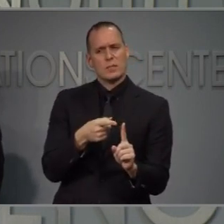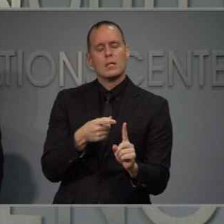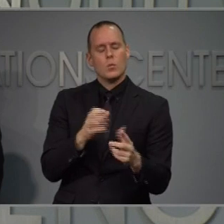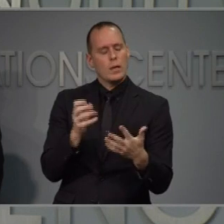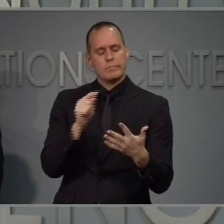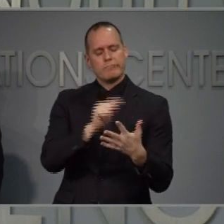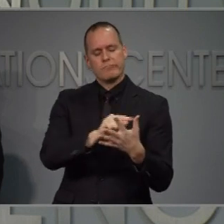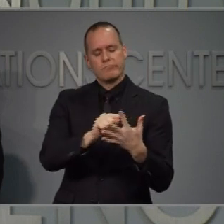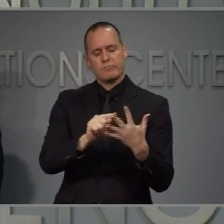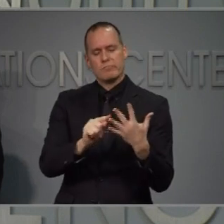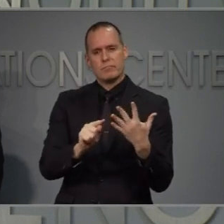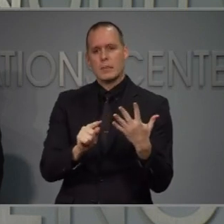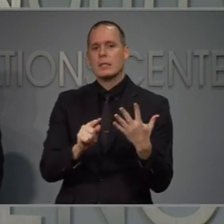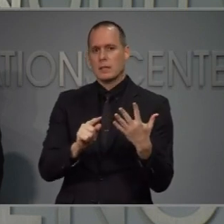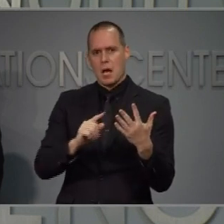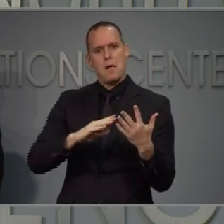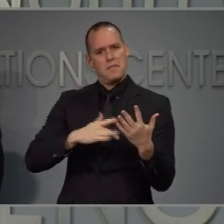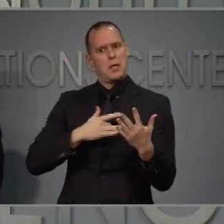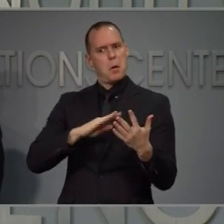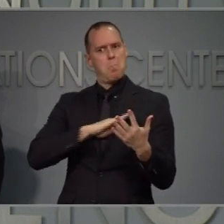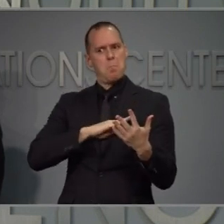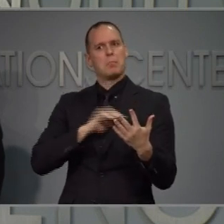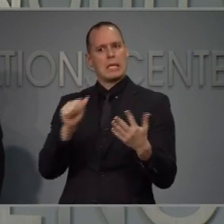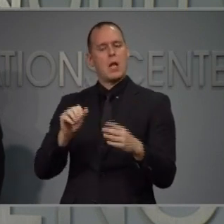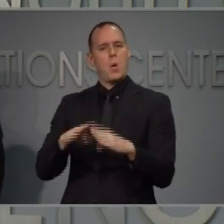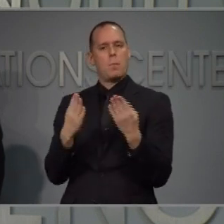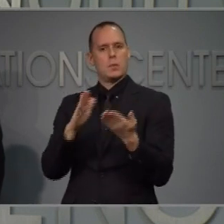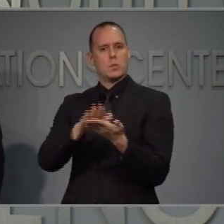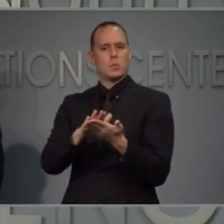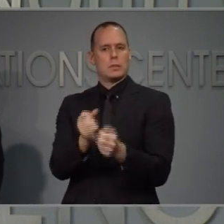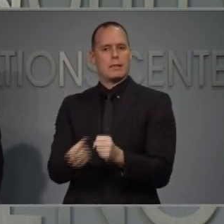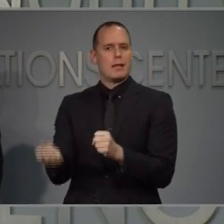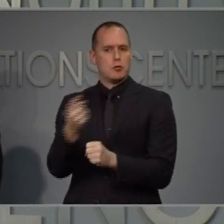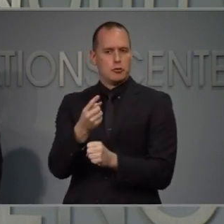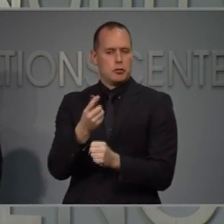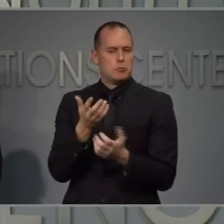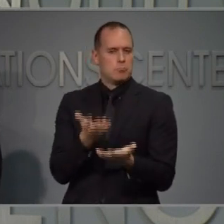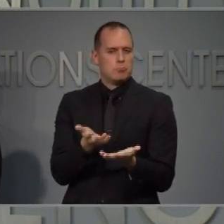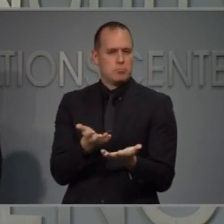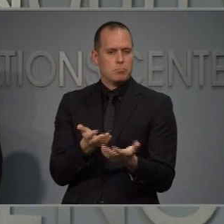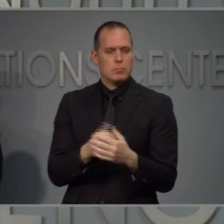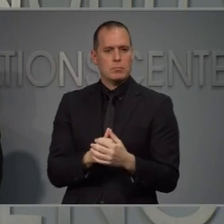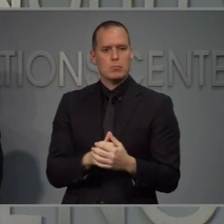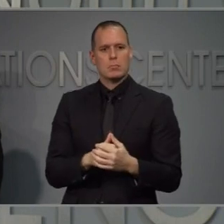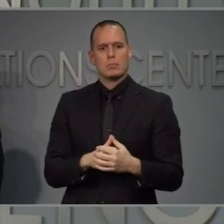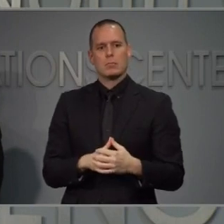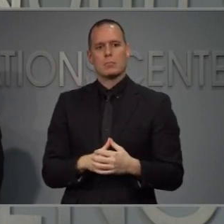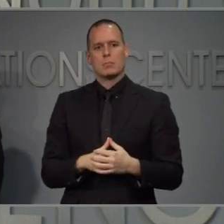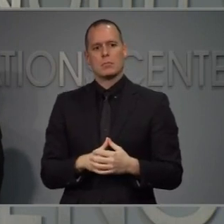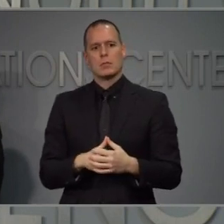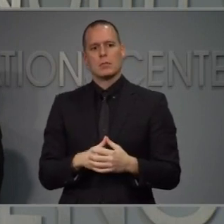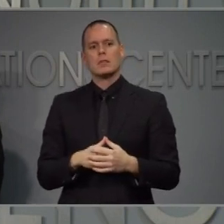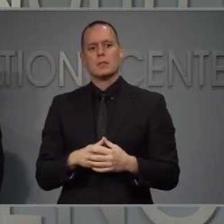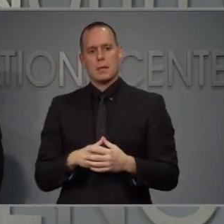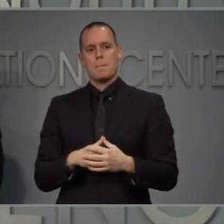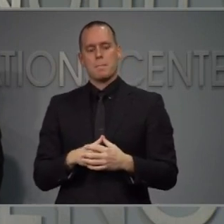for schools to reopen next year? And also, what about year-round schools that are supposed to open in July?